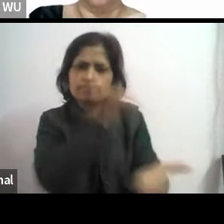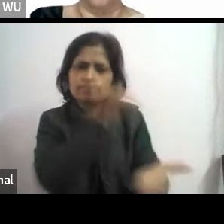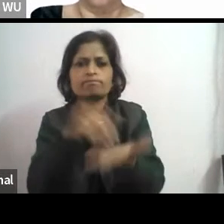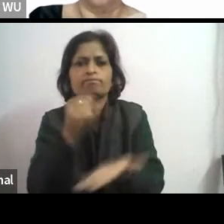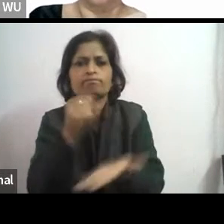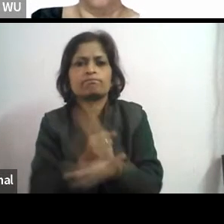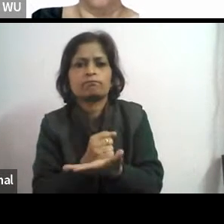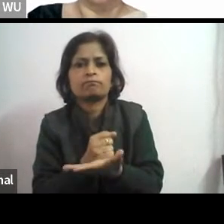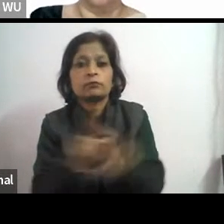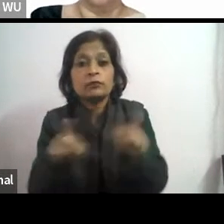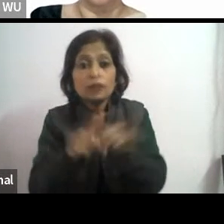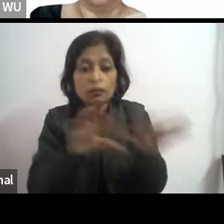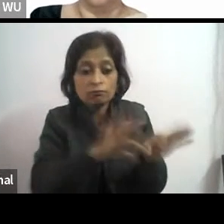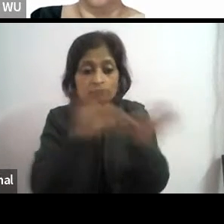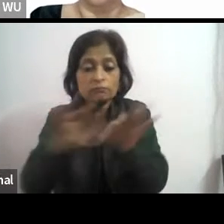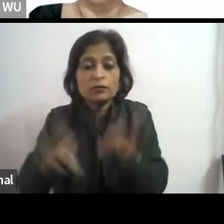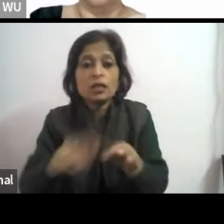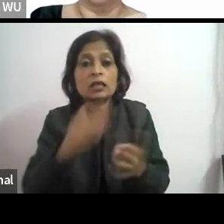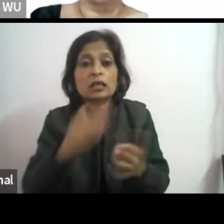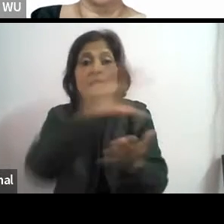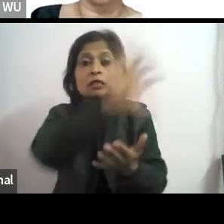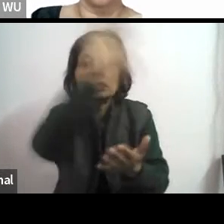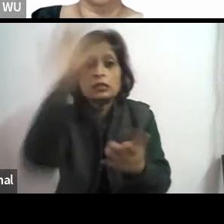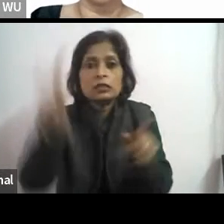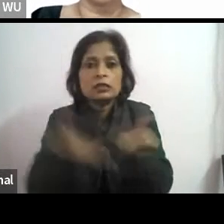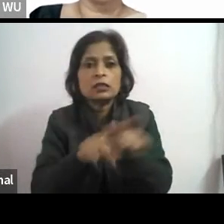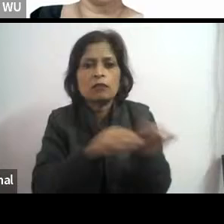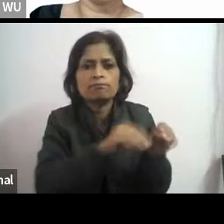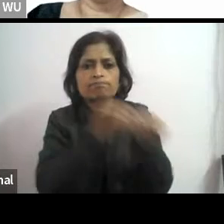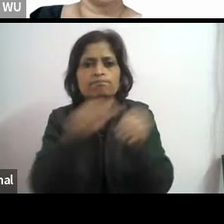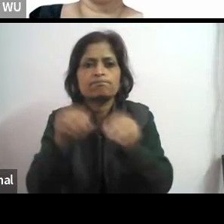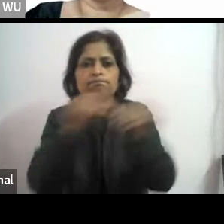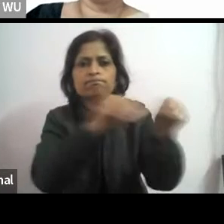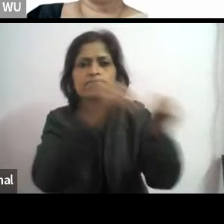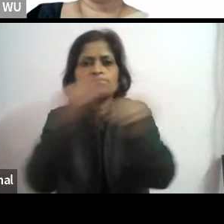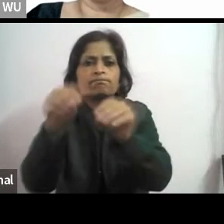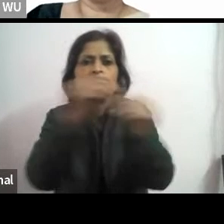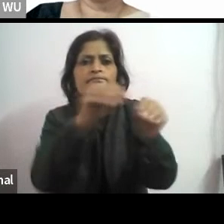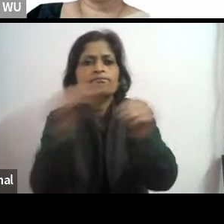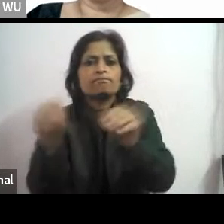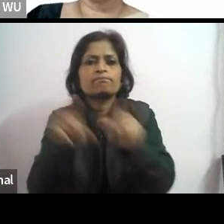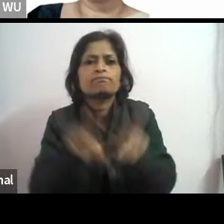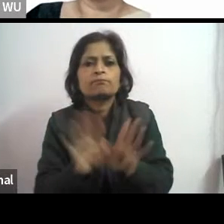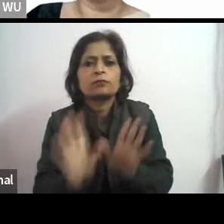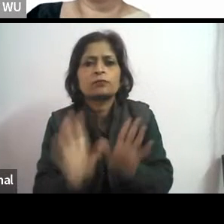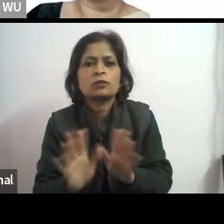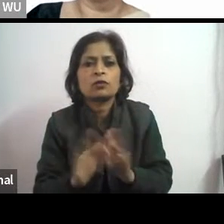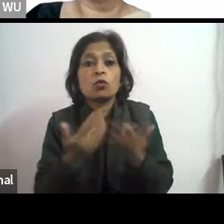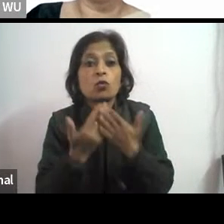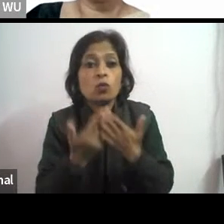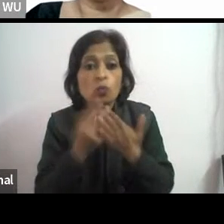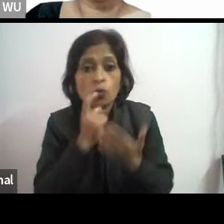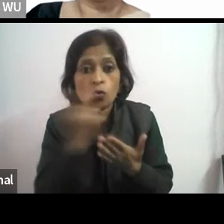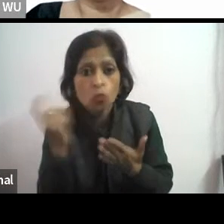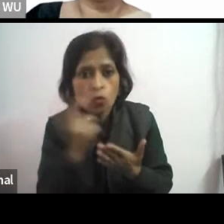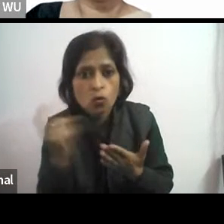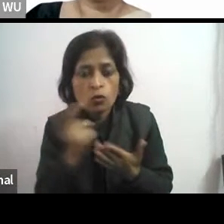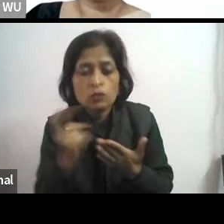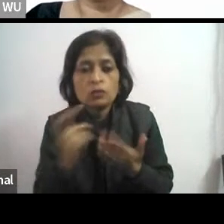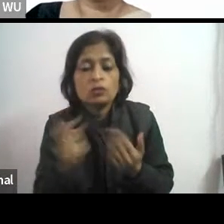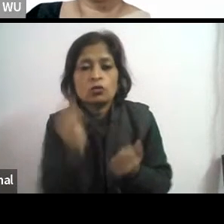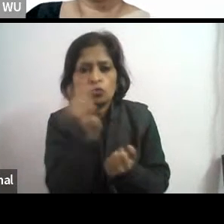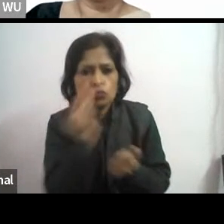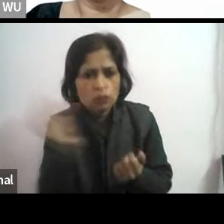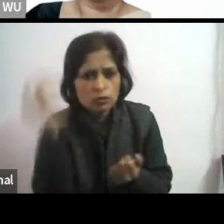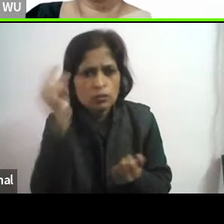platform state-wise will have a lot of contribution from all the higher education institutes